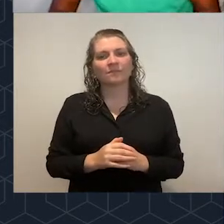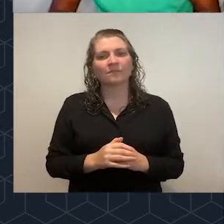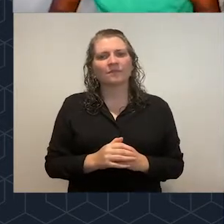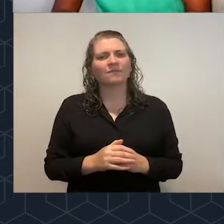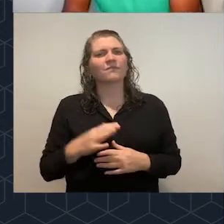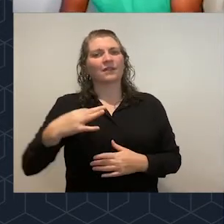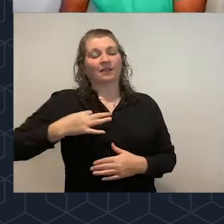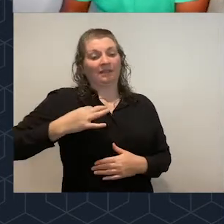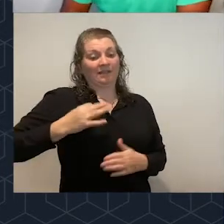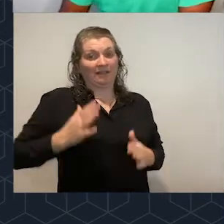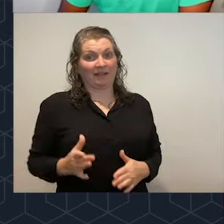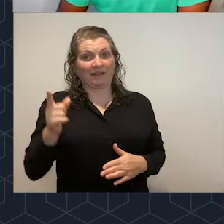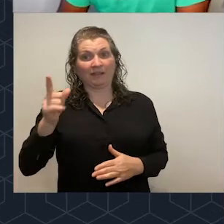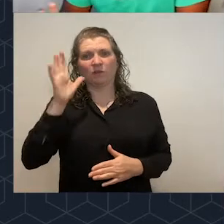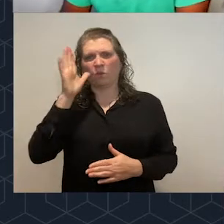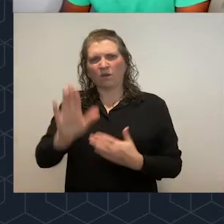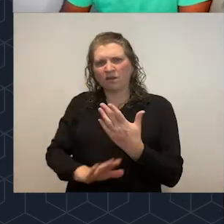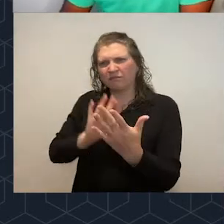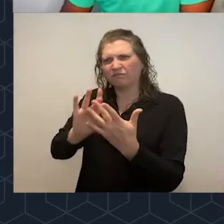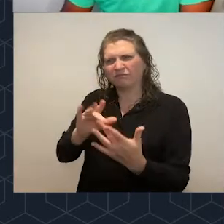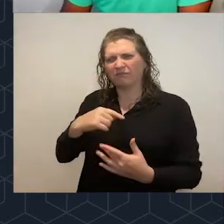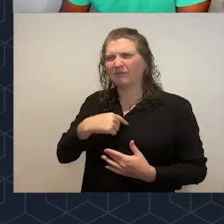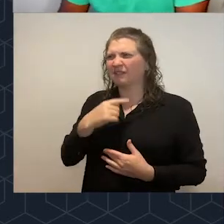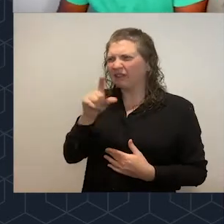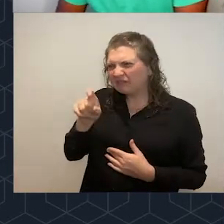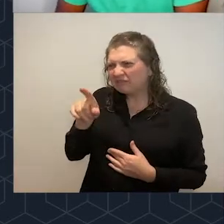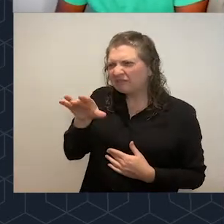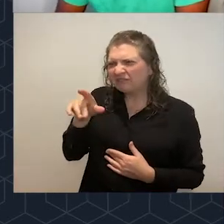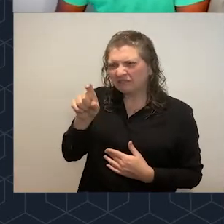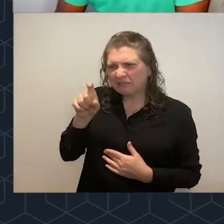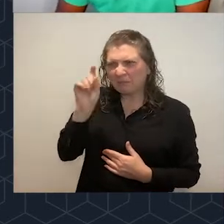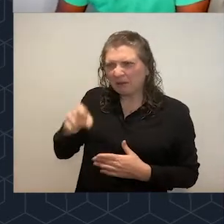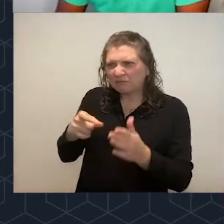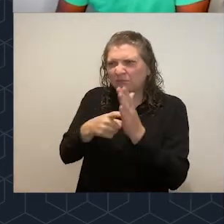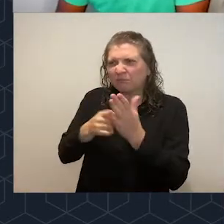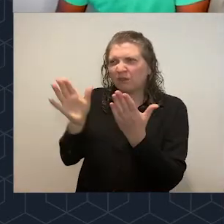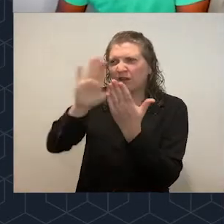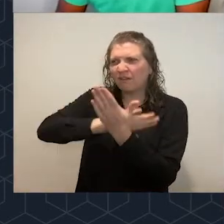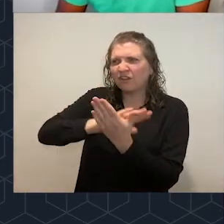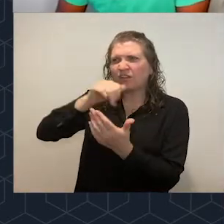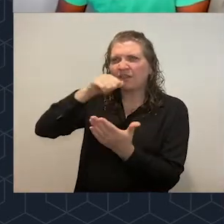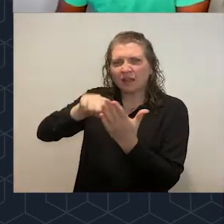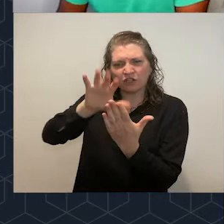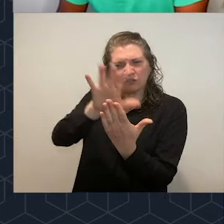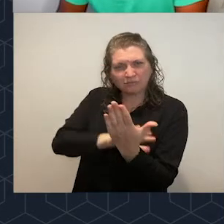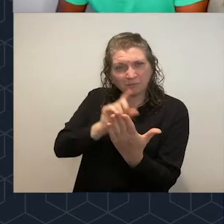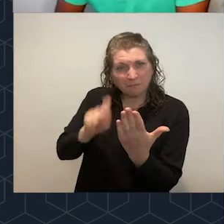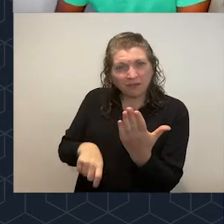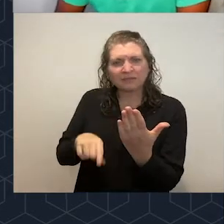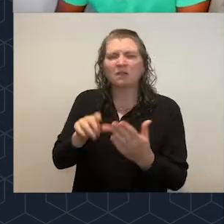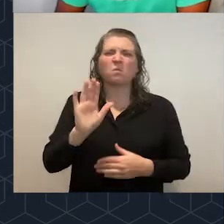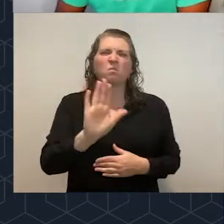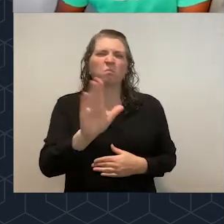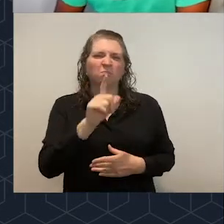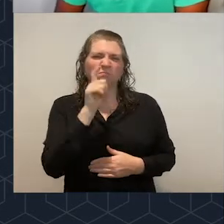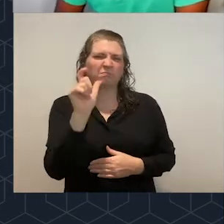X factor from other candidates that are similar into applying to those types of positions along the way. Oftentimes, candidates